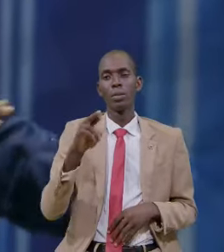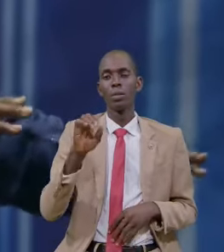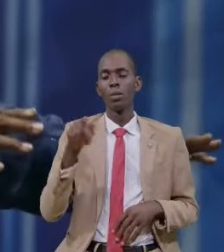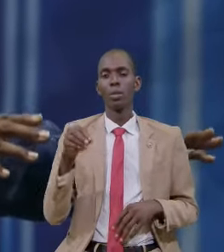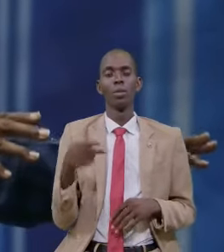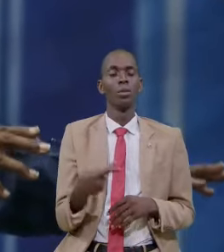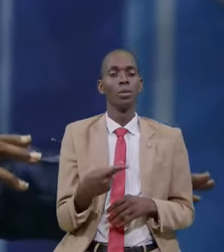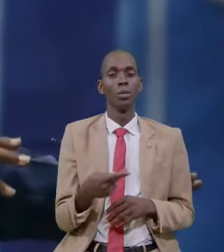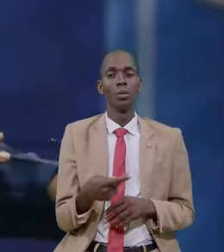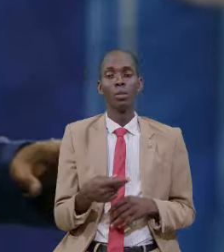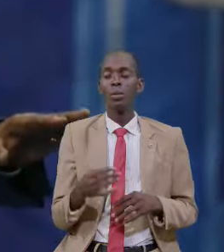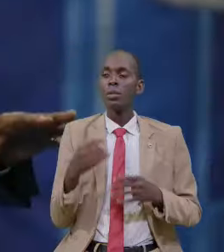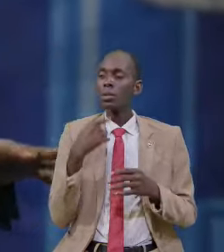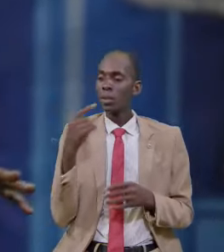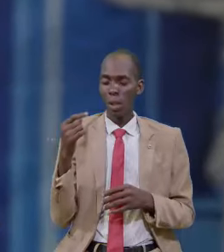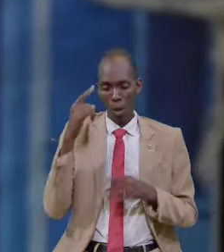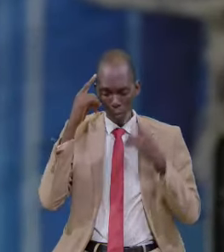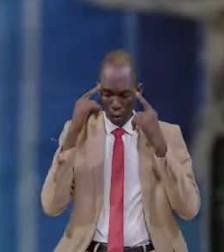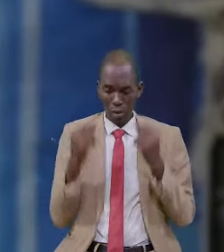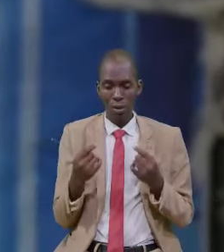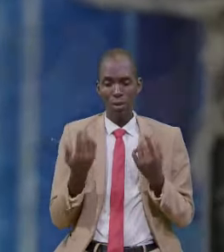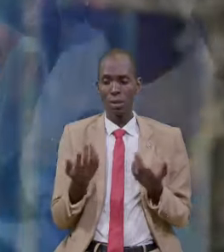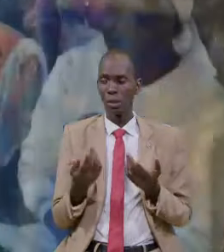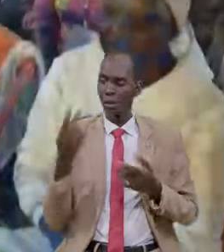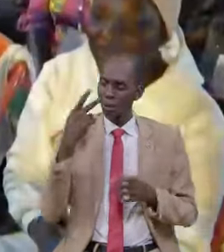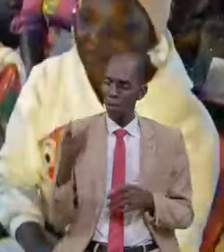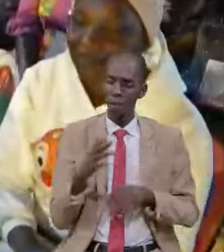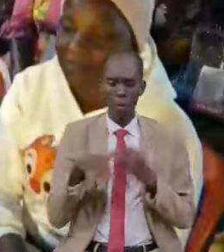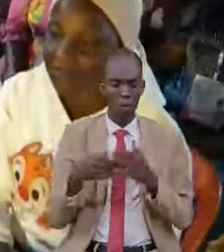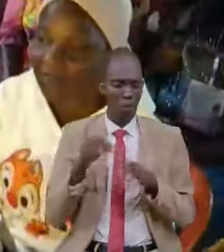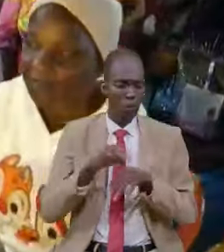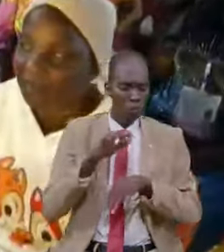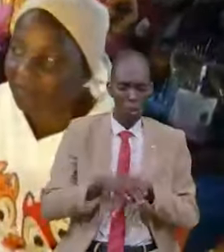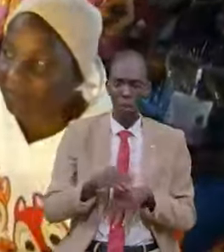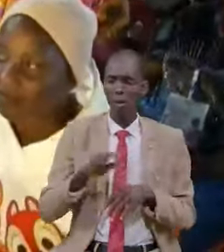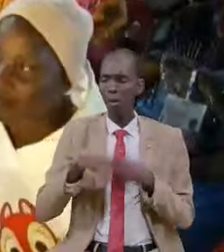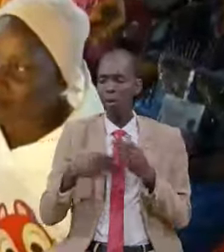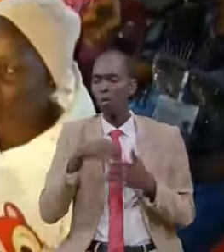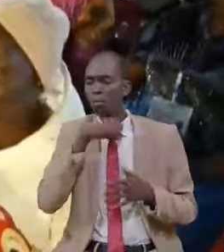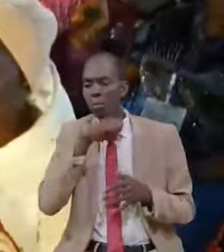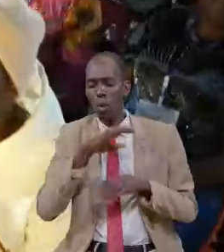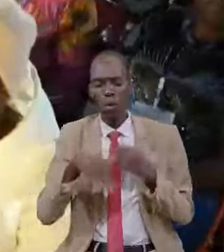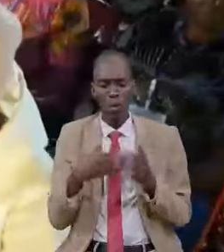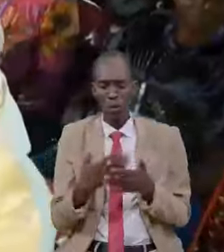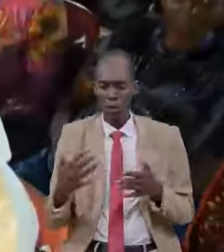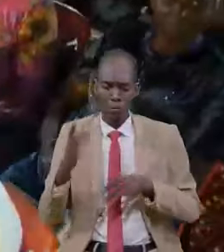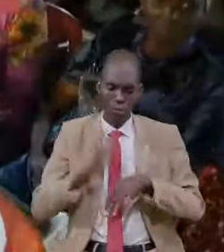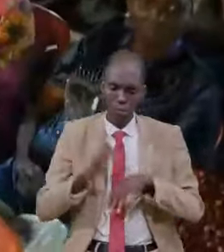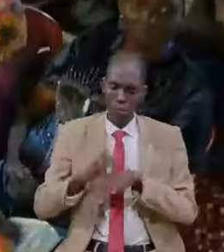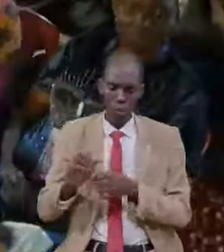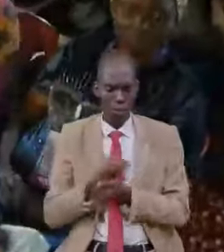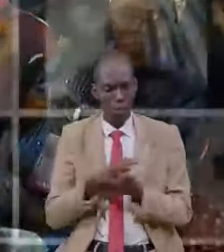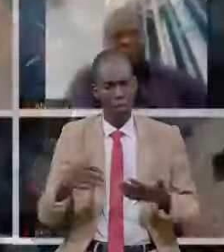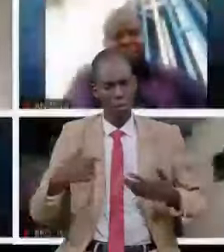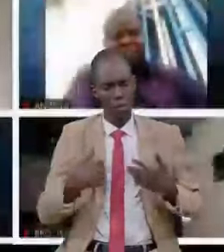you in your chambers, on your bed, in the kitchen, everywhere. Moses said, when do you want me to